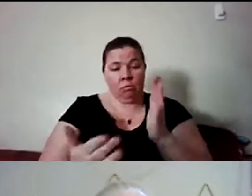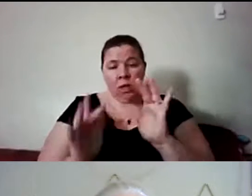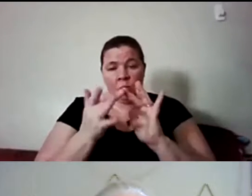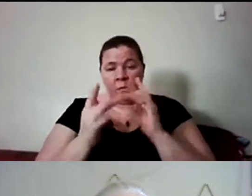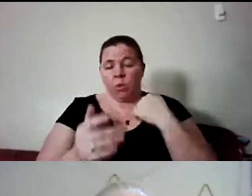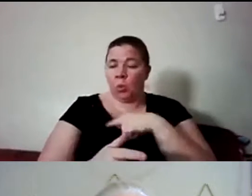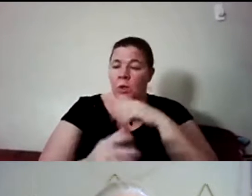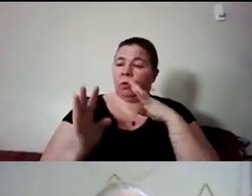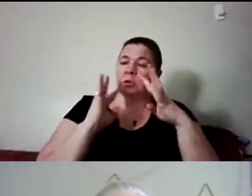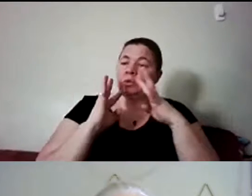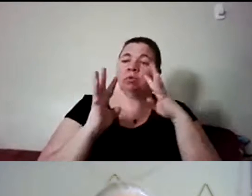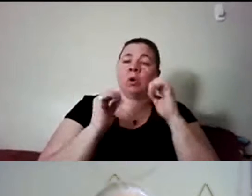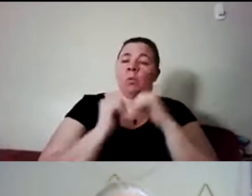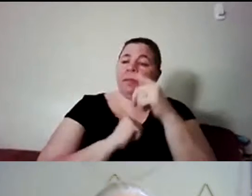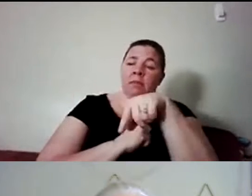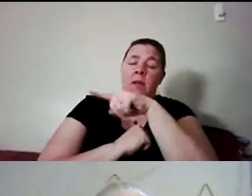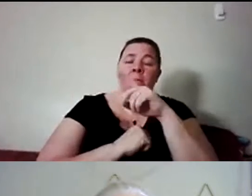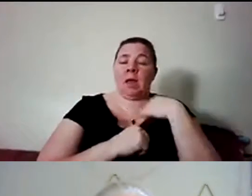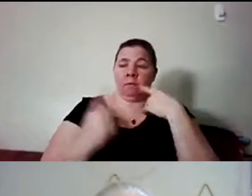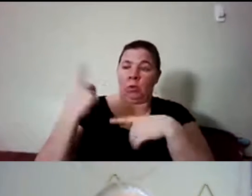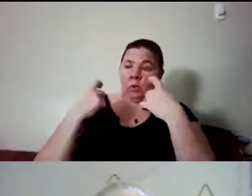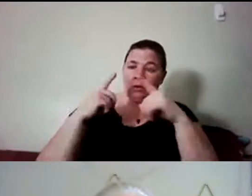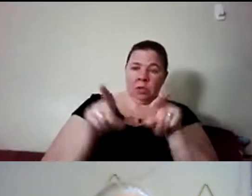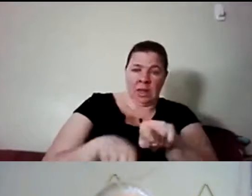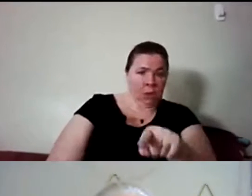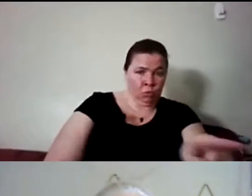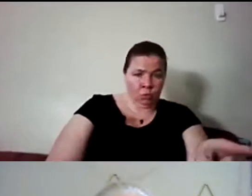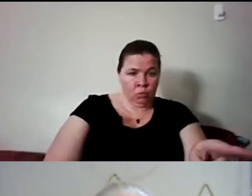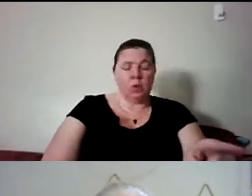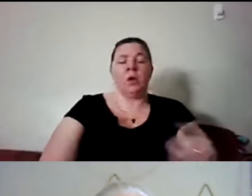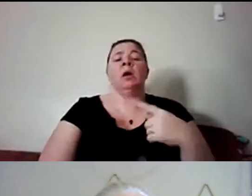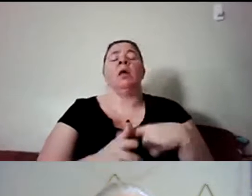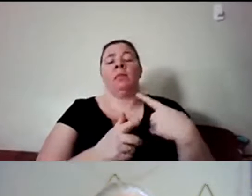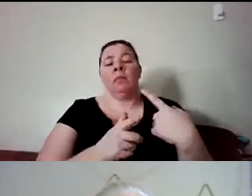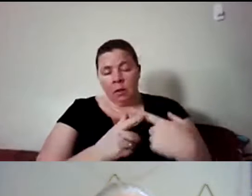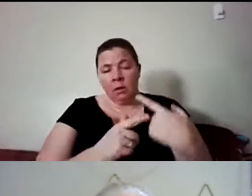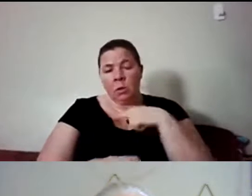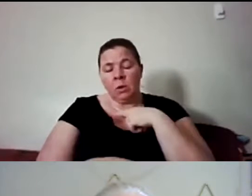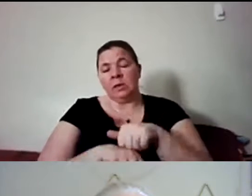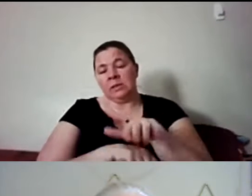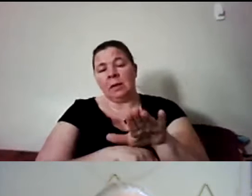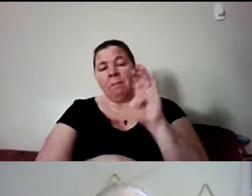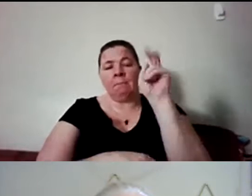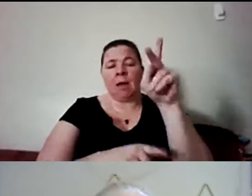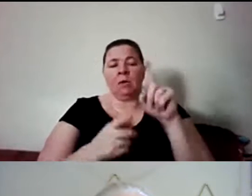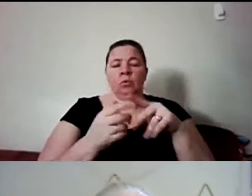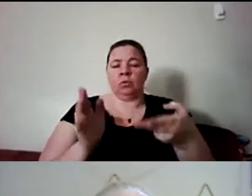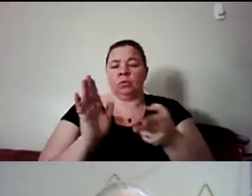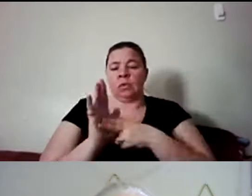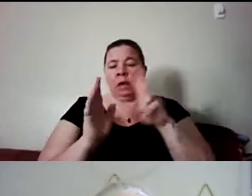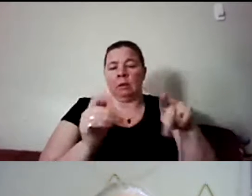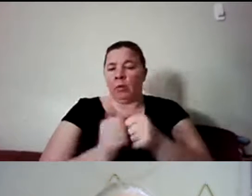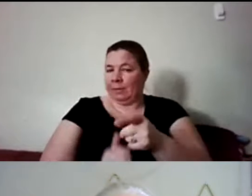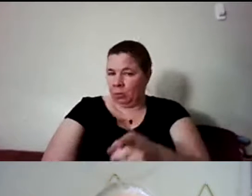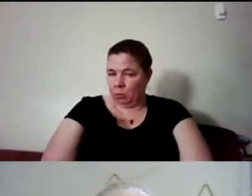will talk to them. If they have questions, they can ask just like you. And then we're going to send them back to come and sign up with you.